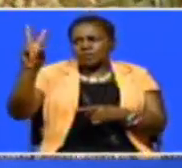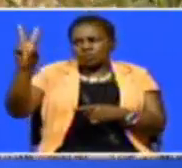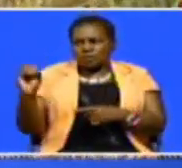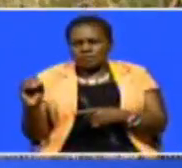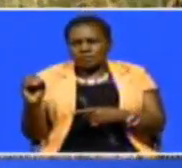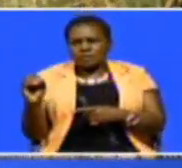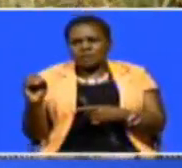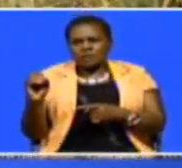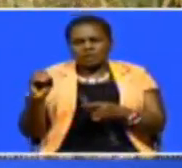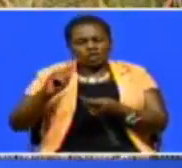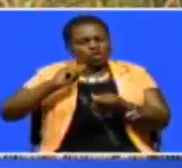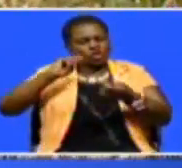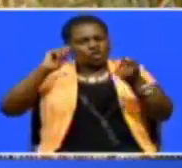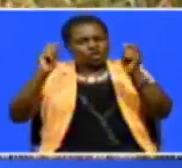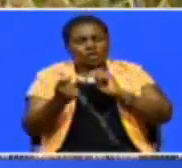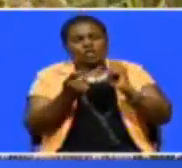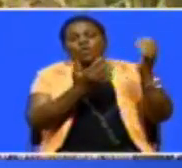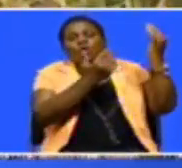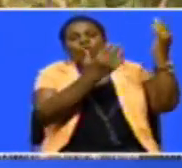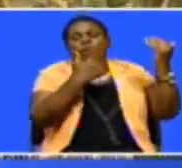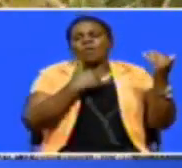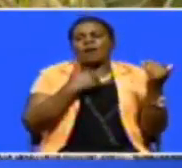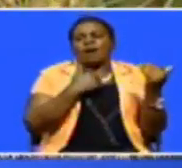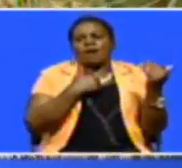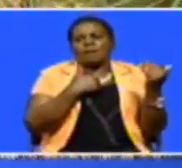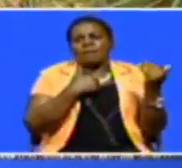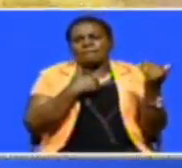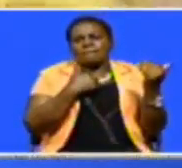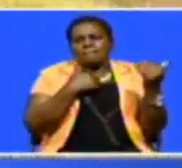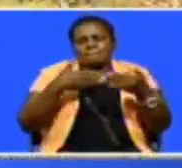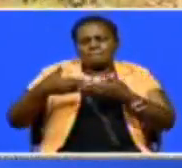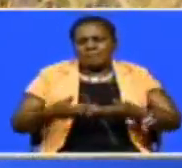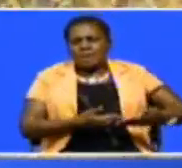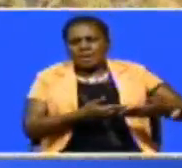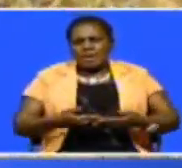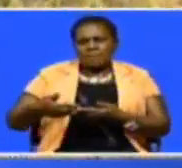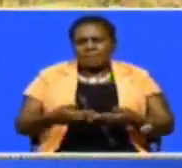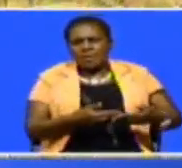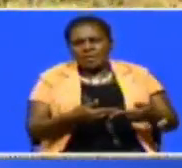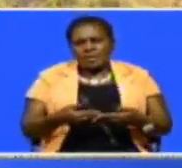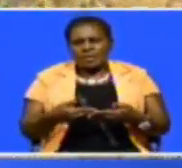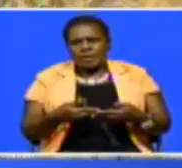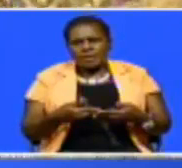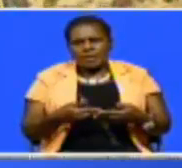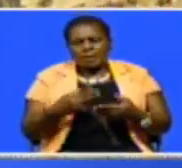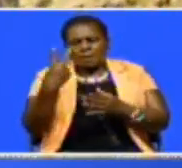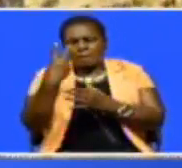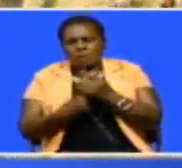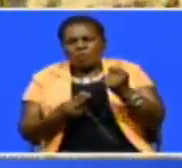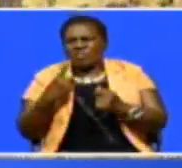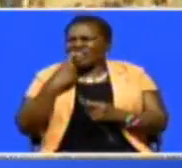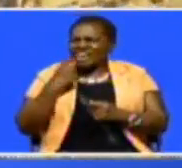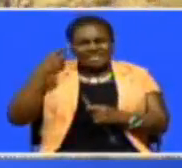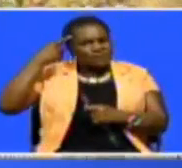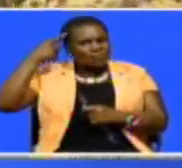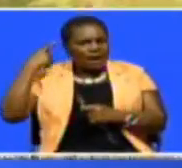to have manifested a new dawn of hope in this park. It's raining babies. There's a landmark boom of both white and black